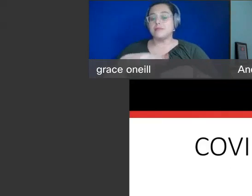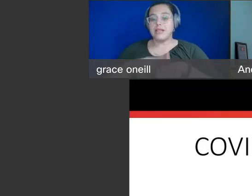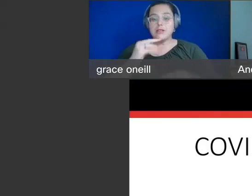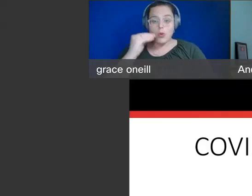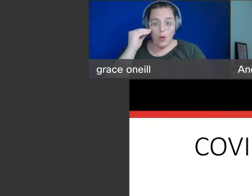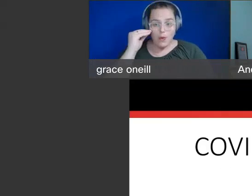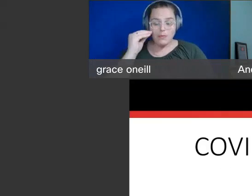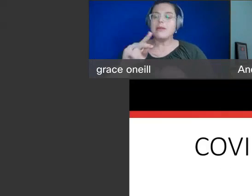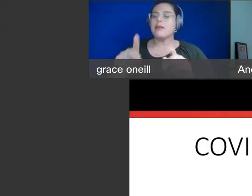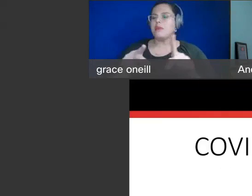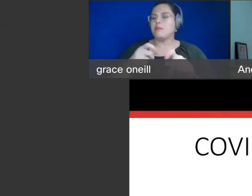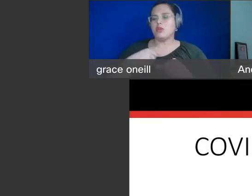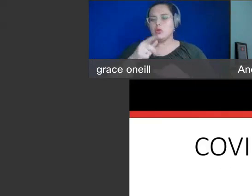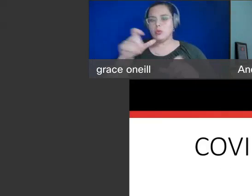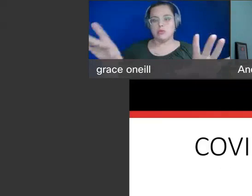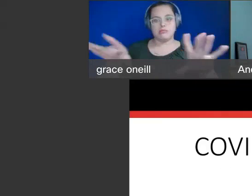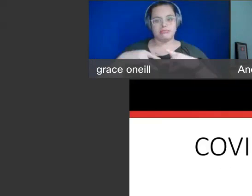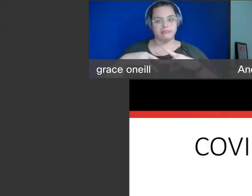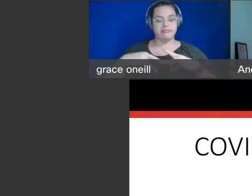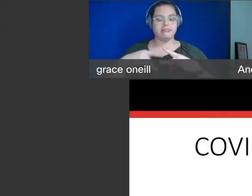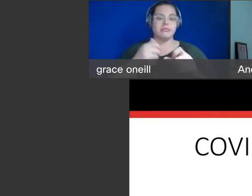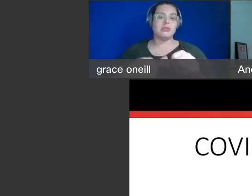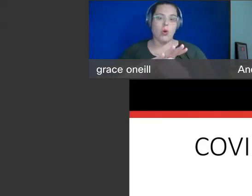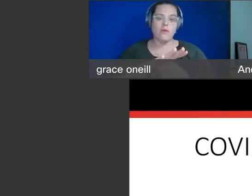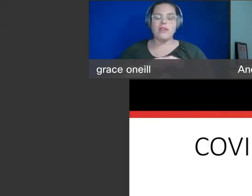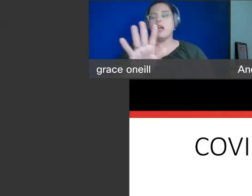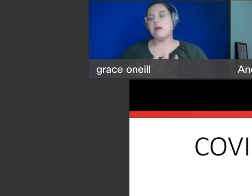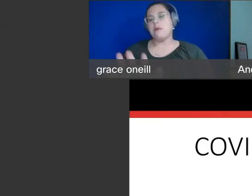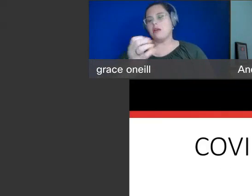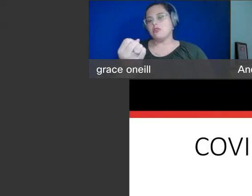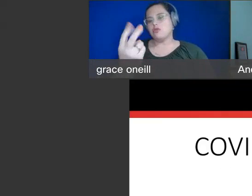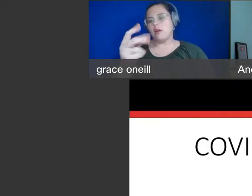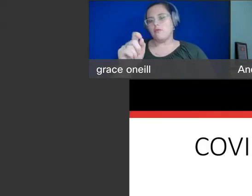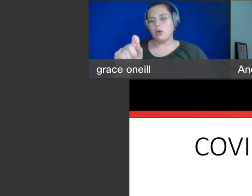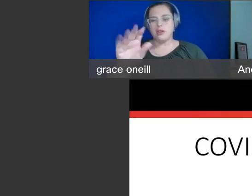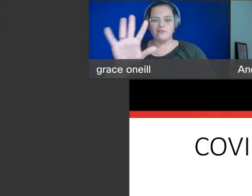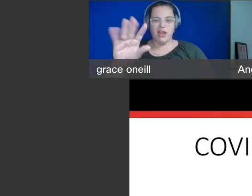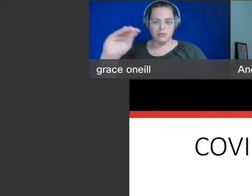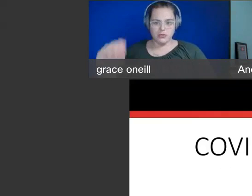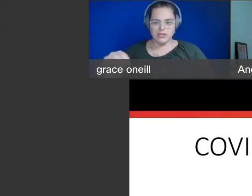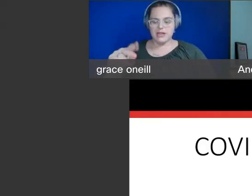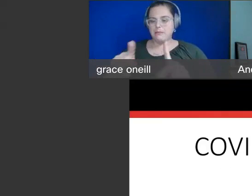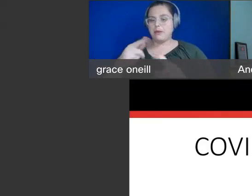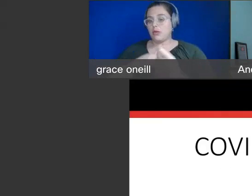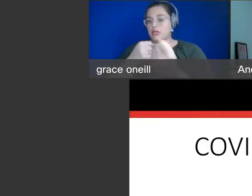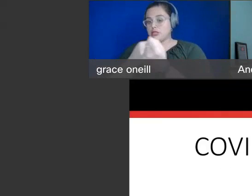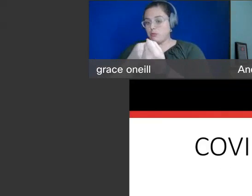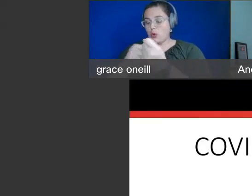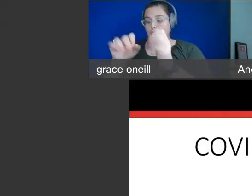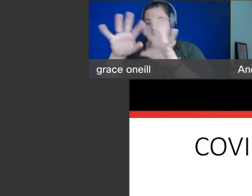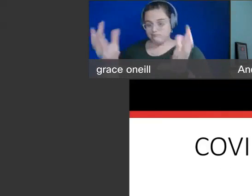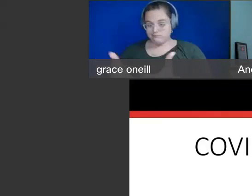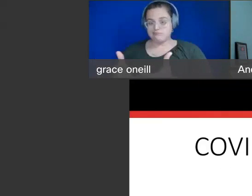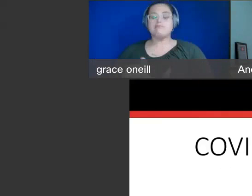people contracting COVID account for about 12.5% of people we support in natural homes who have gotten